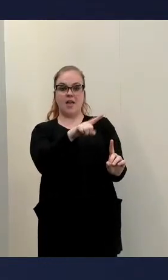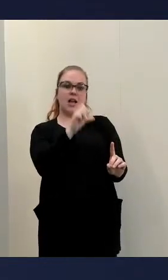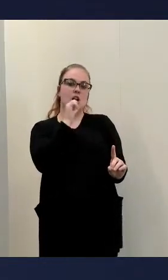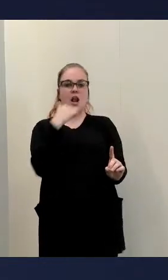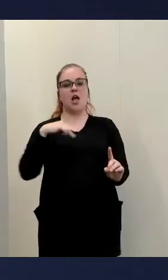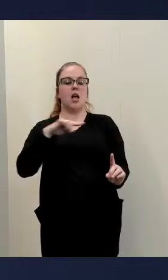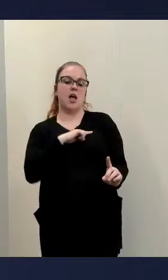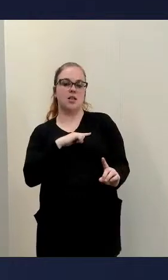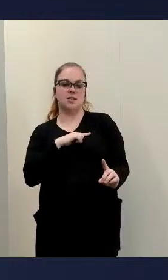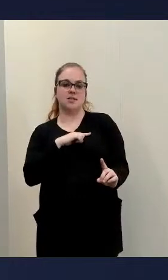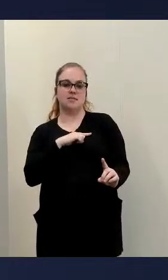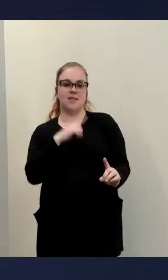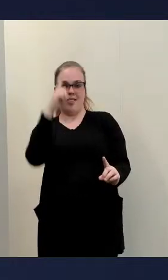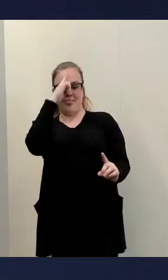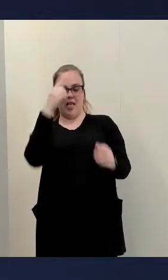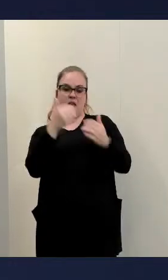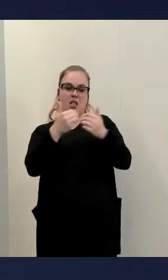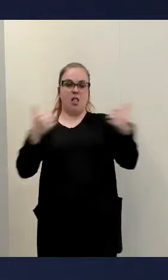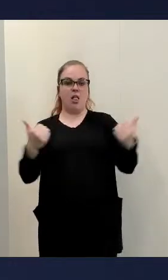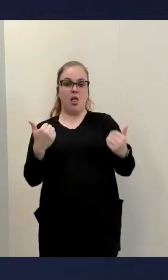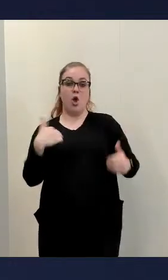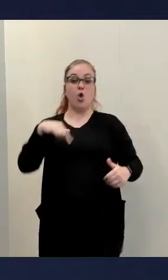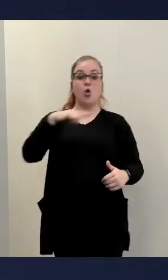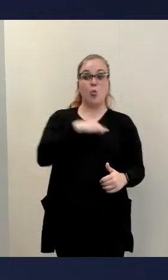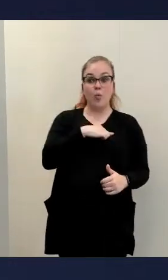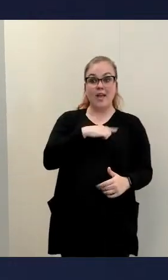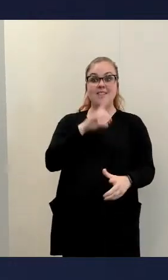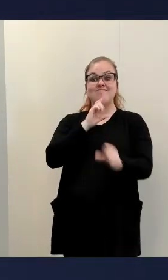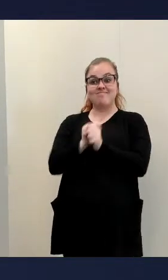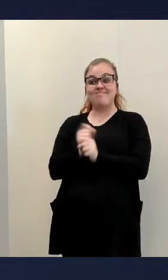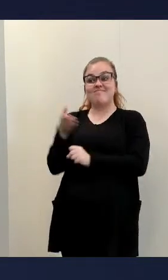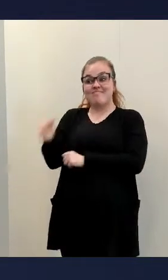us. We are them.